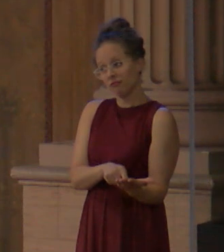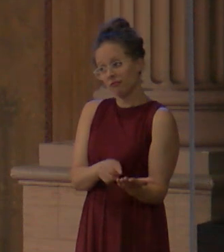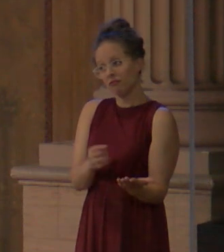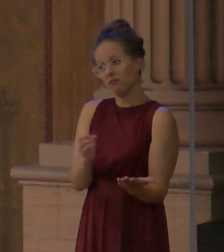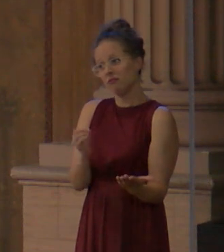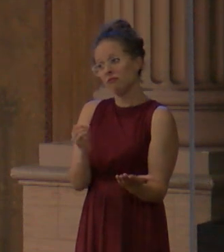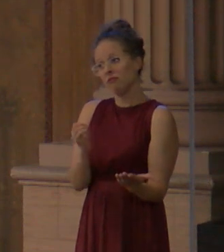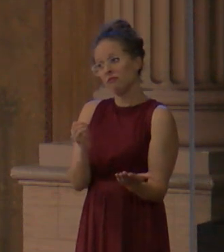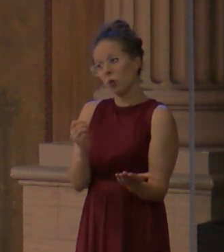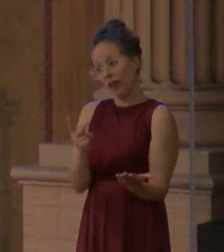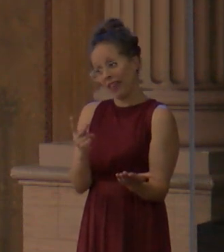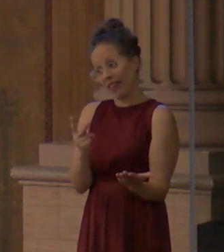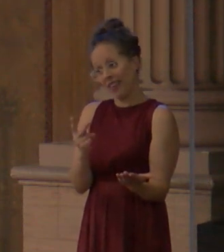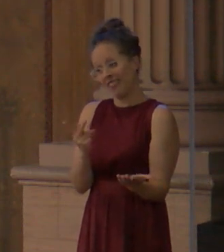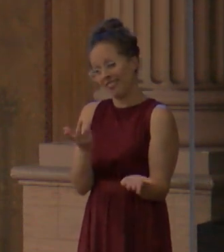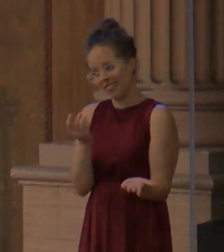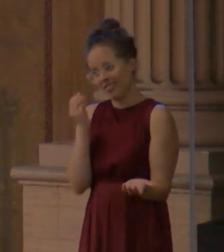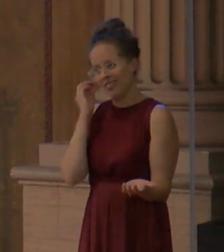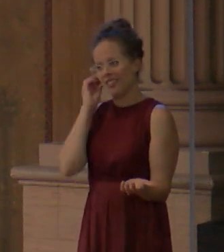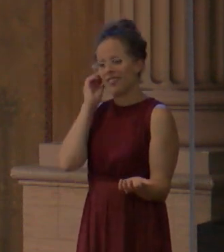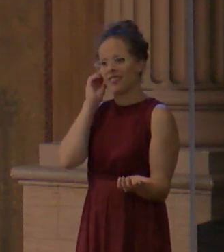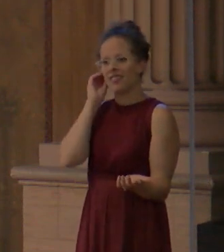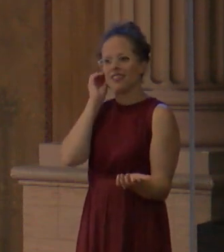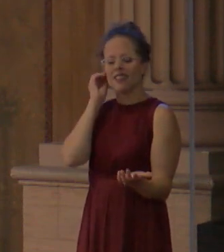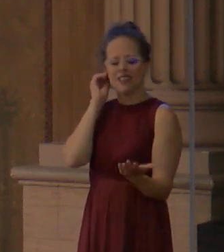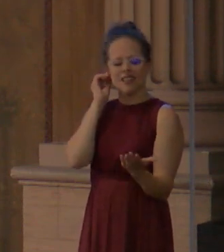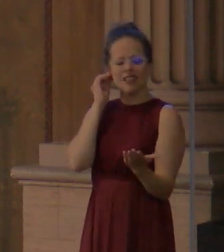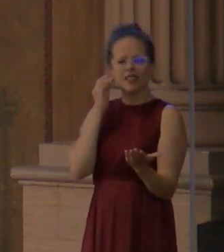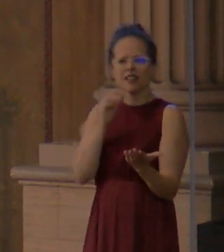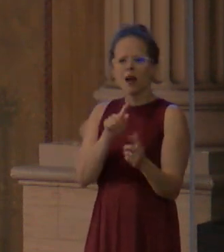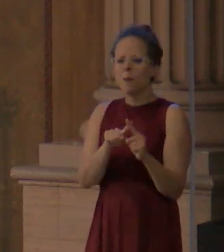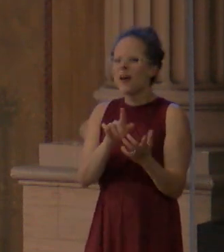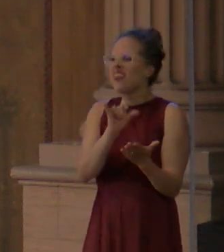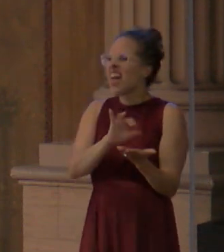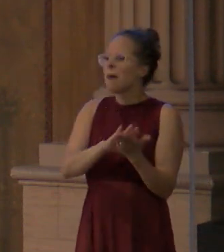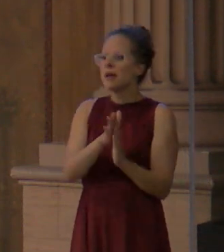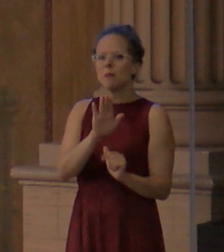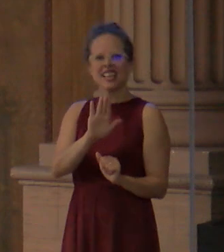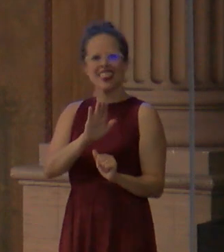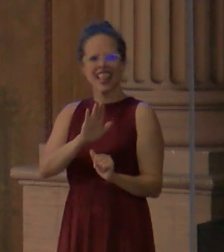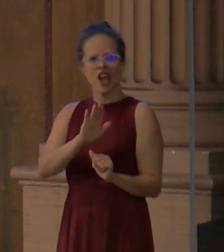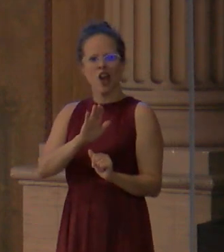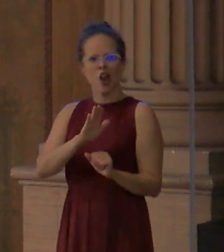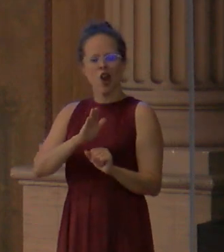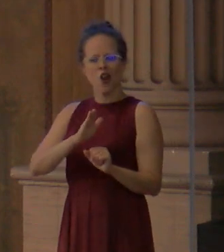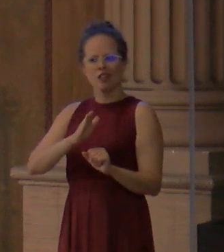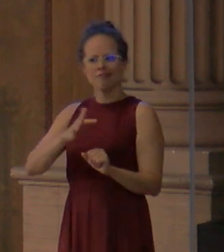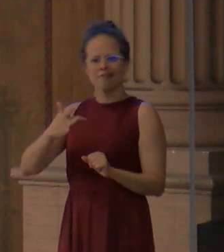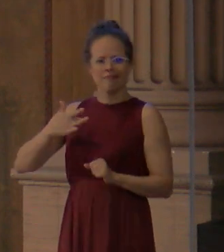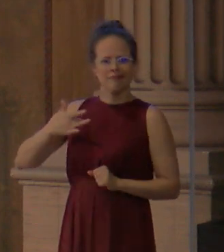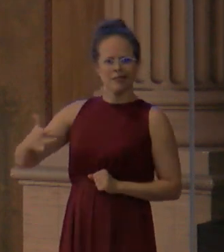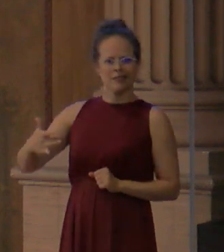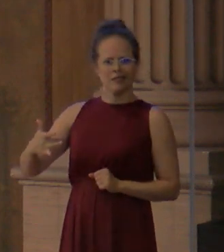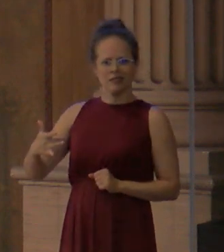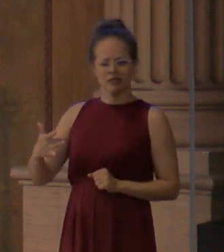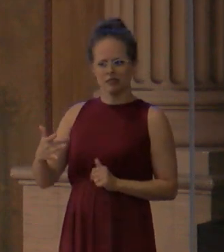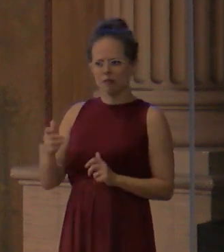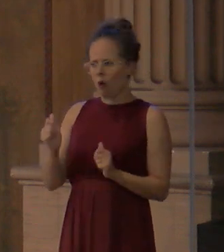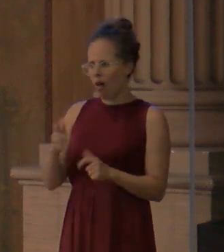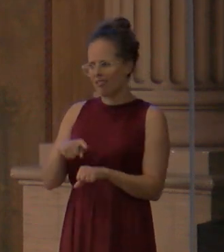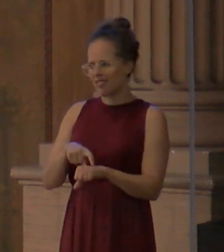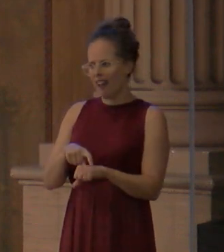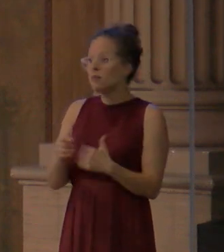Okay. But then what happens is that becomes their posture to everyone and everything in every single post, no matter